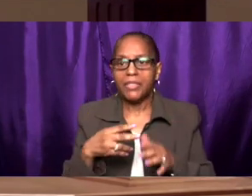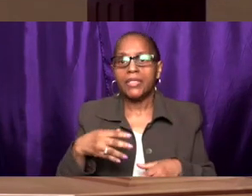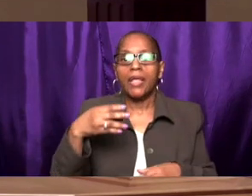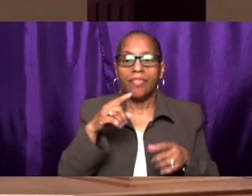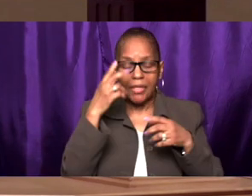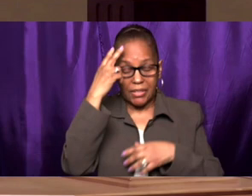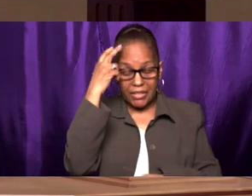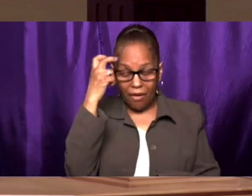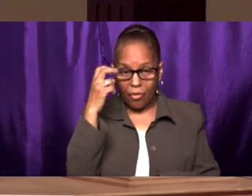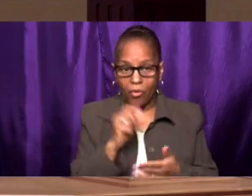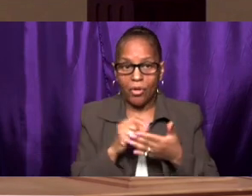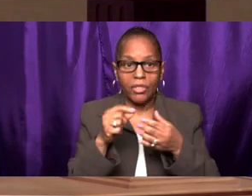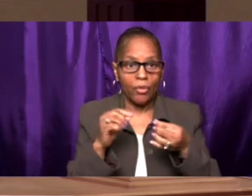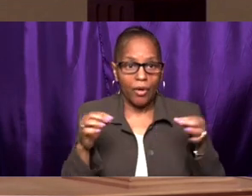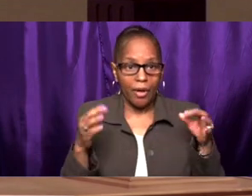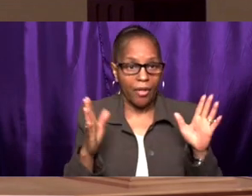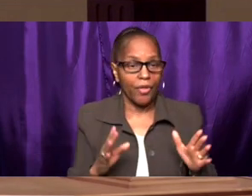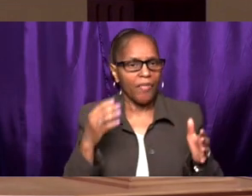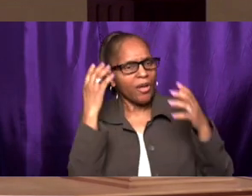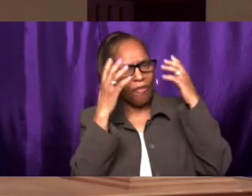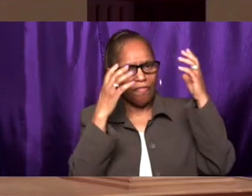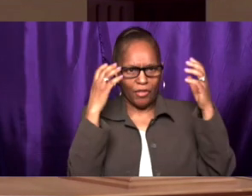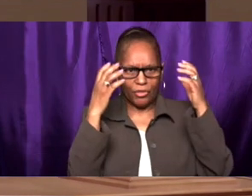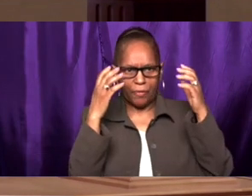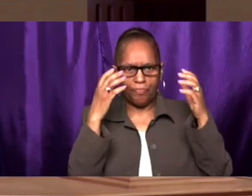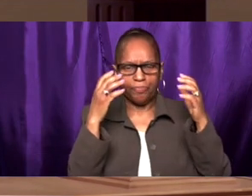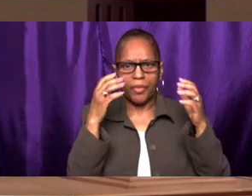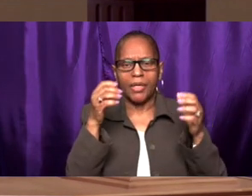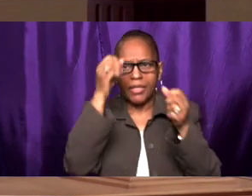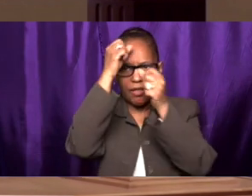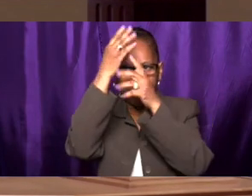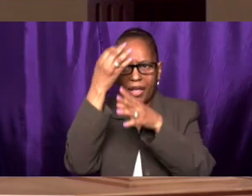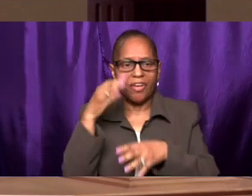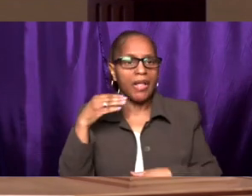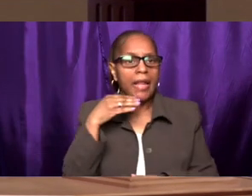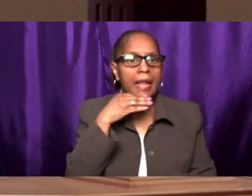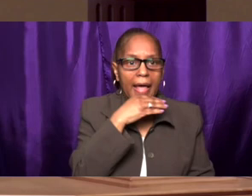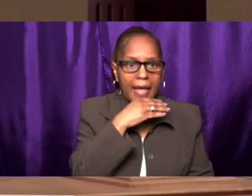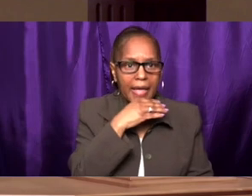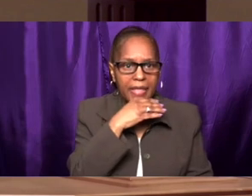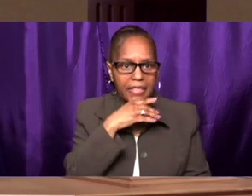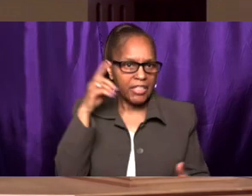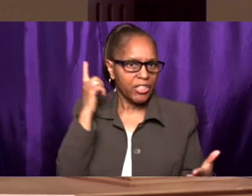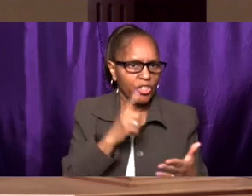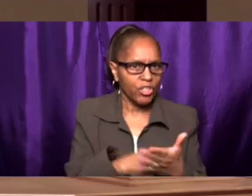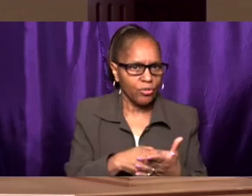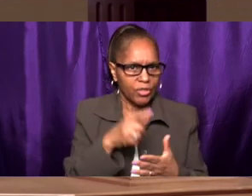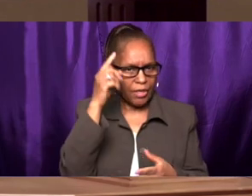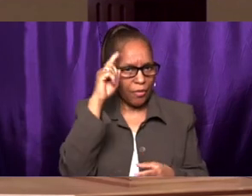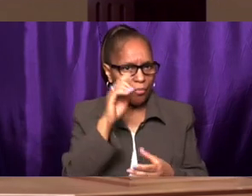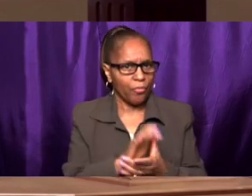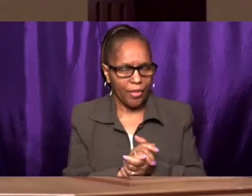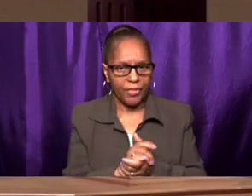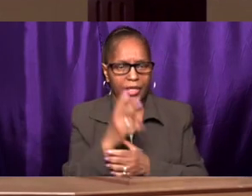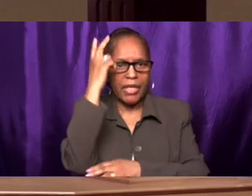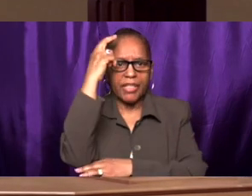confusion. Y'all need to hear me real good. He's the father of lies. He's the accuser of the brethren. The